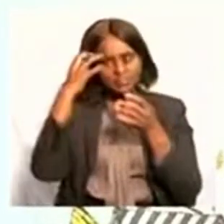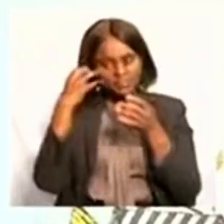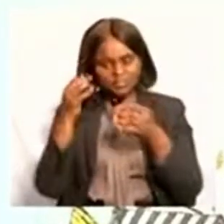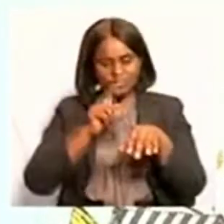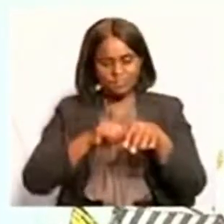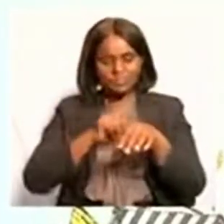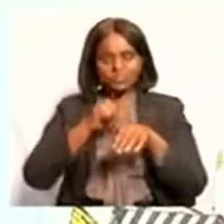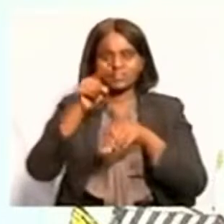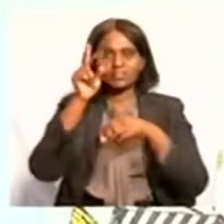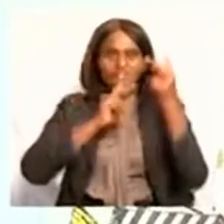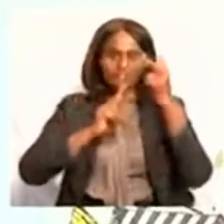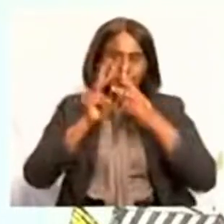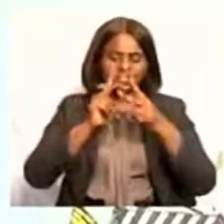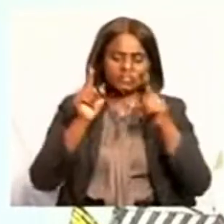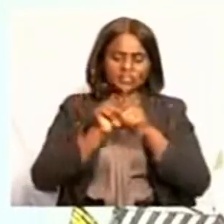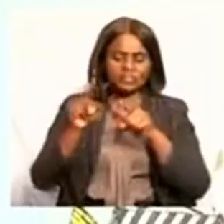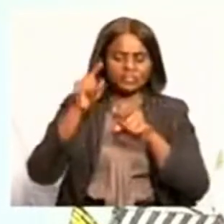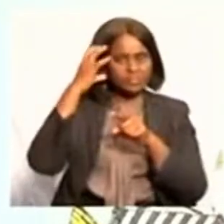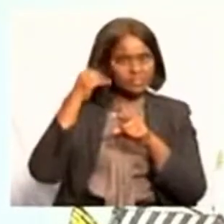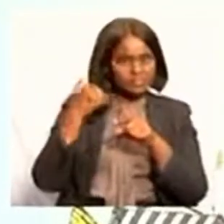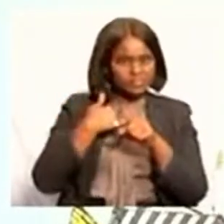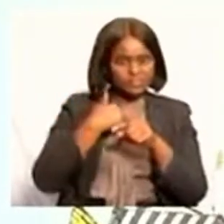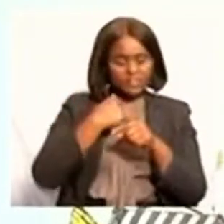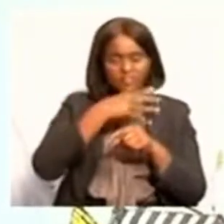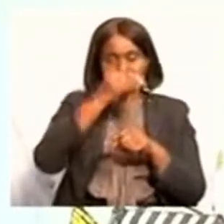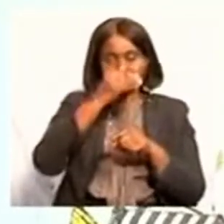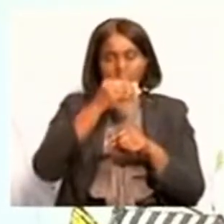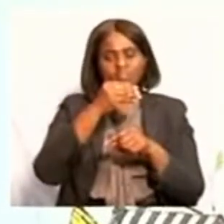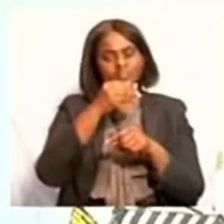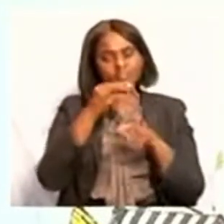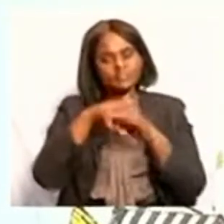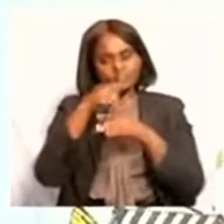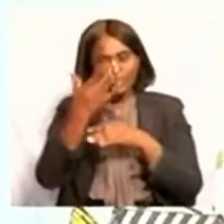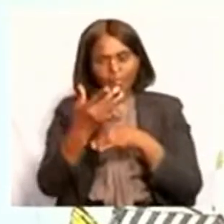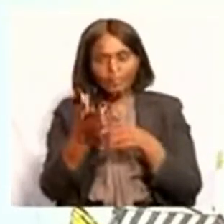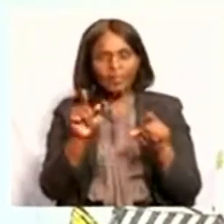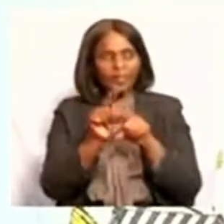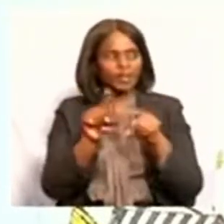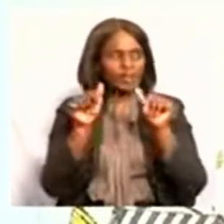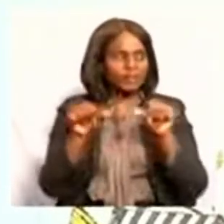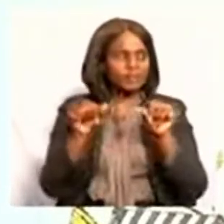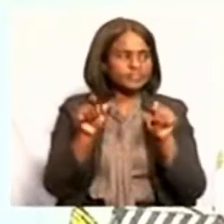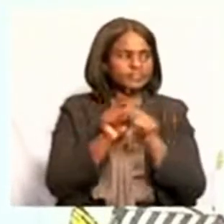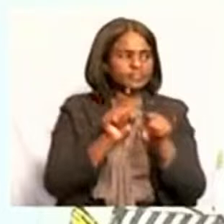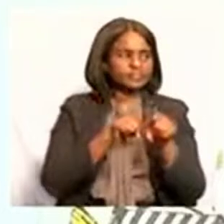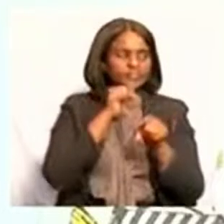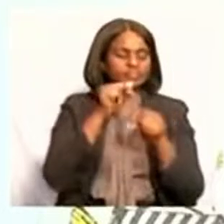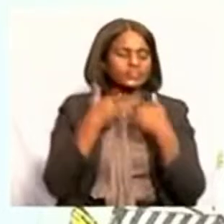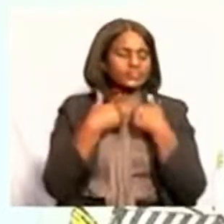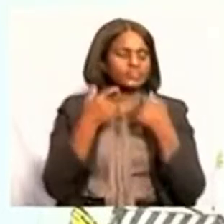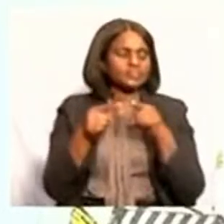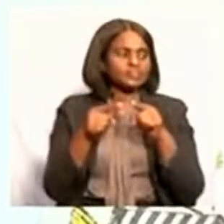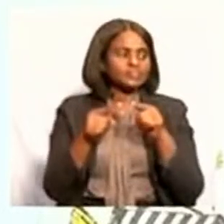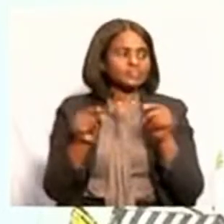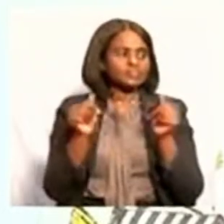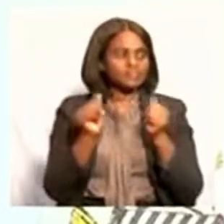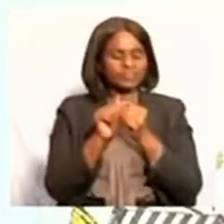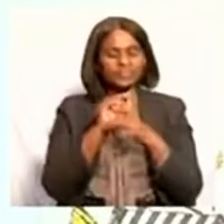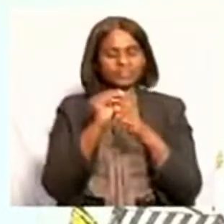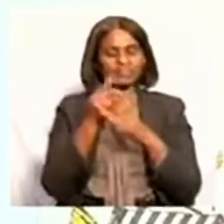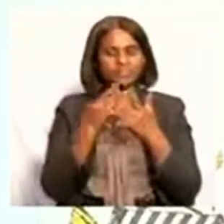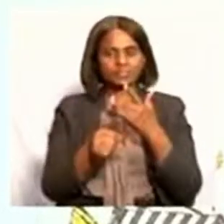that you visited, the officer had gone out of station, so the audit could not be taken, could be undertaken.